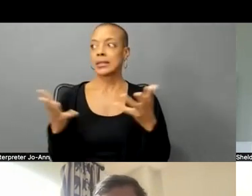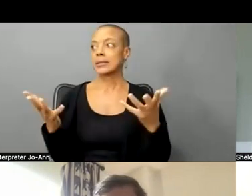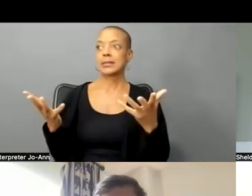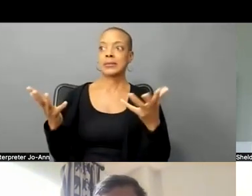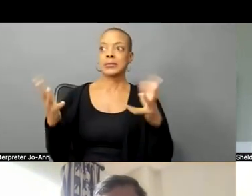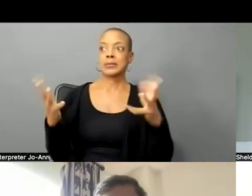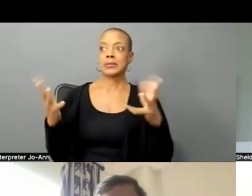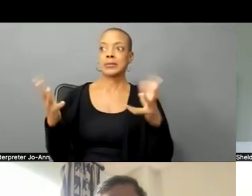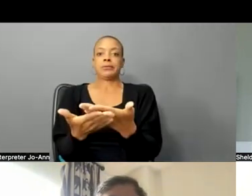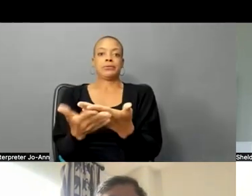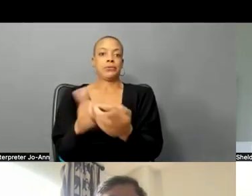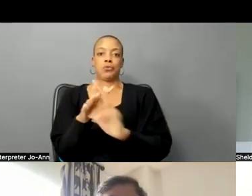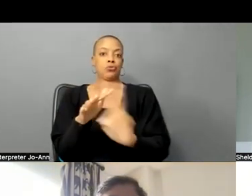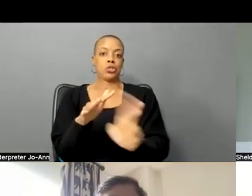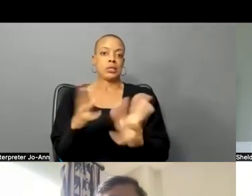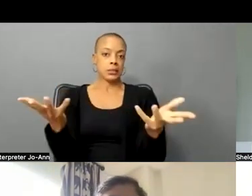landed, right? And,